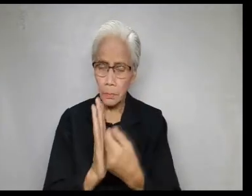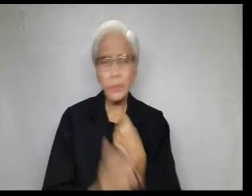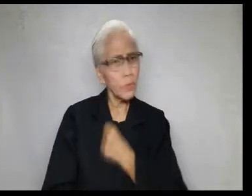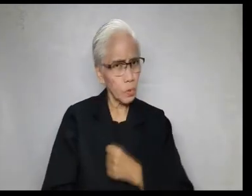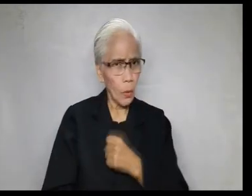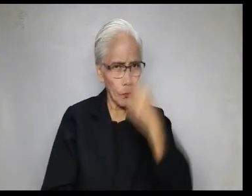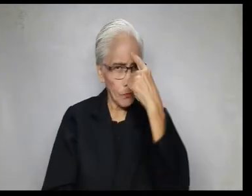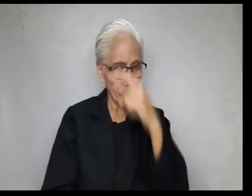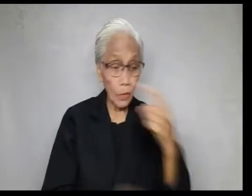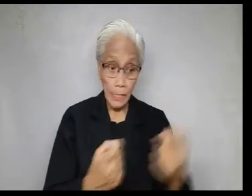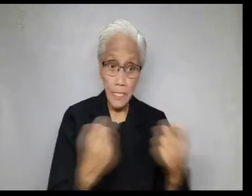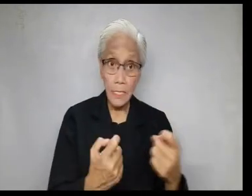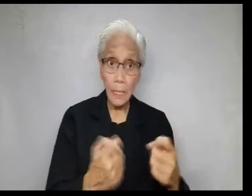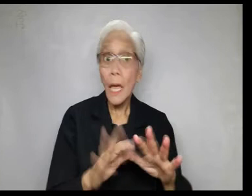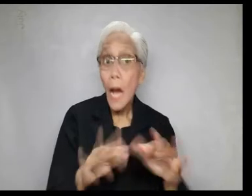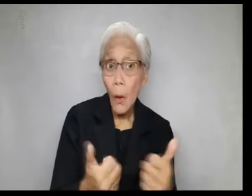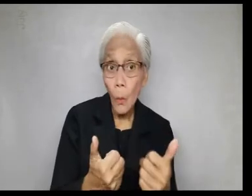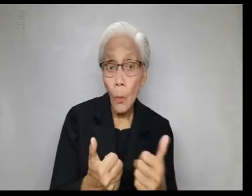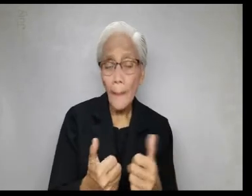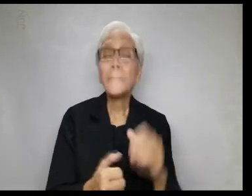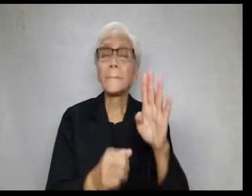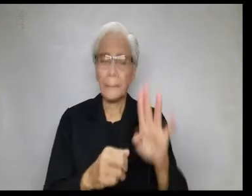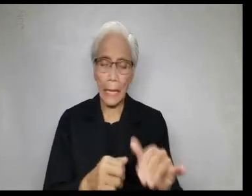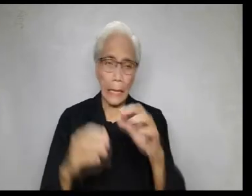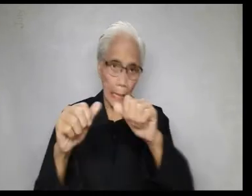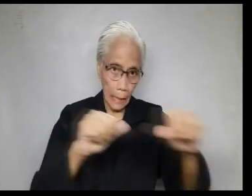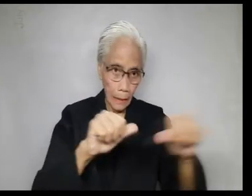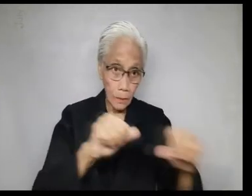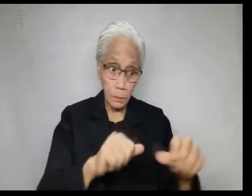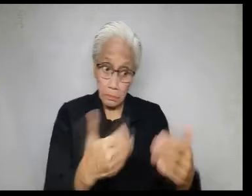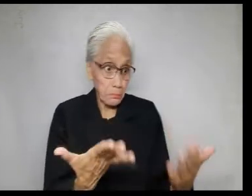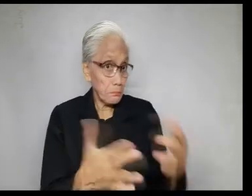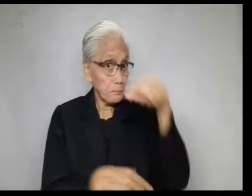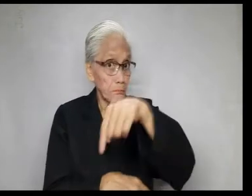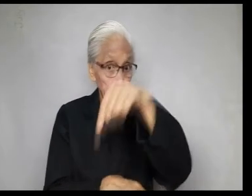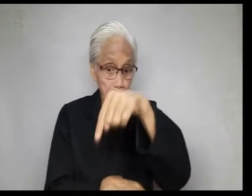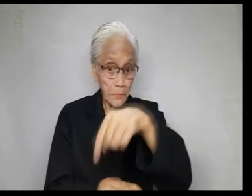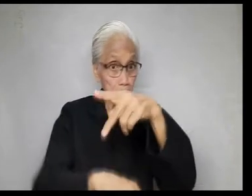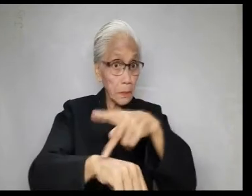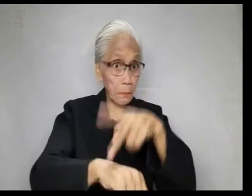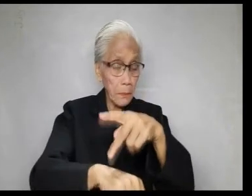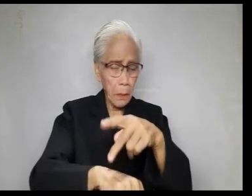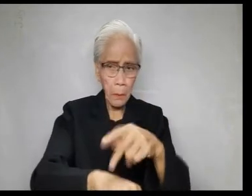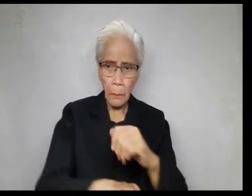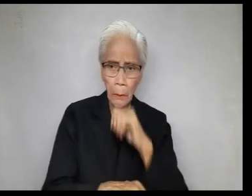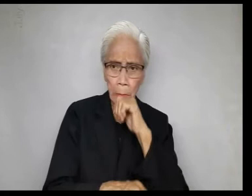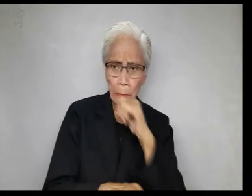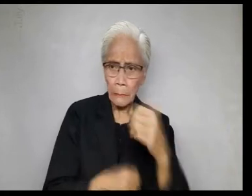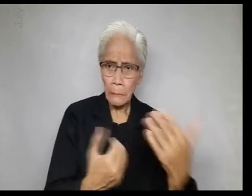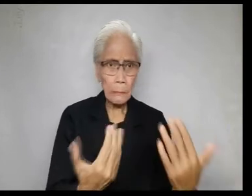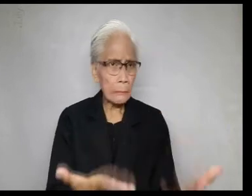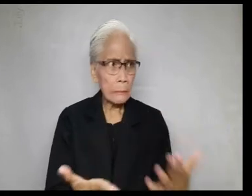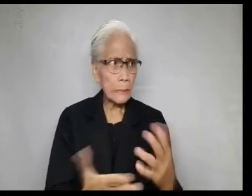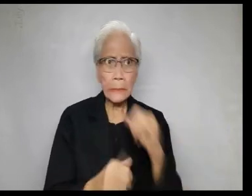has to prove sorrow for sins. How? By actions. Hence, Peter was not told